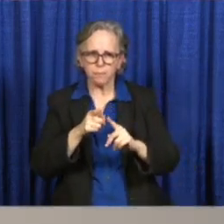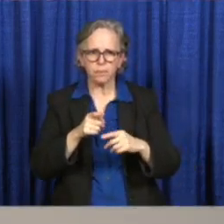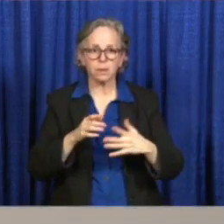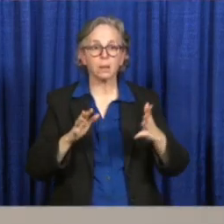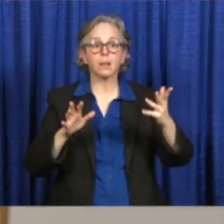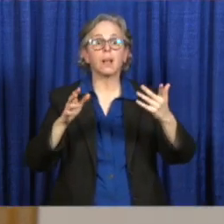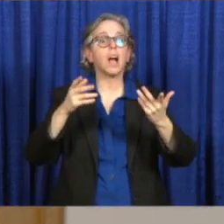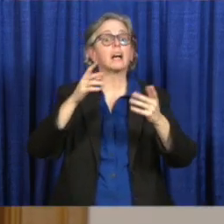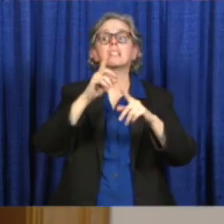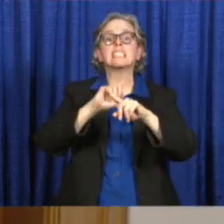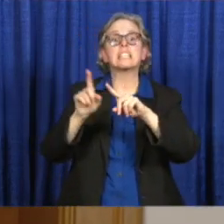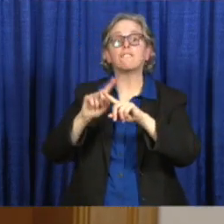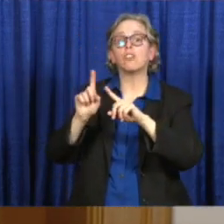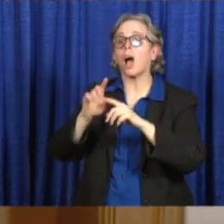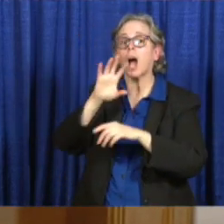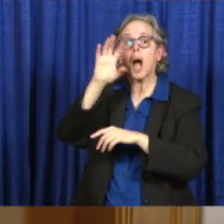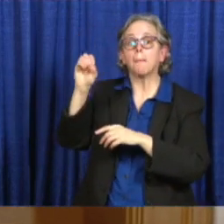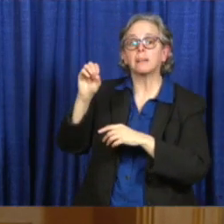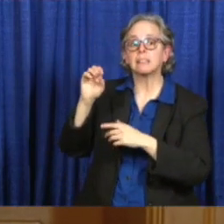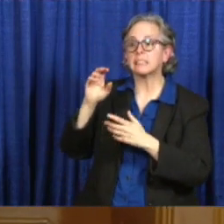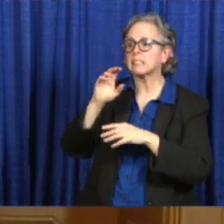stages of that. Thank you.